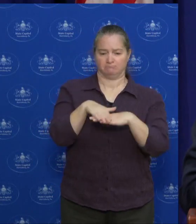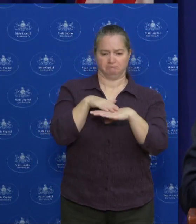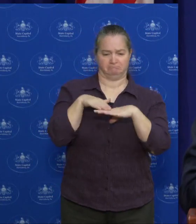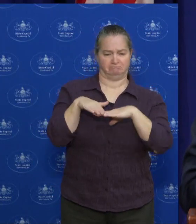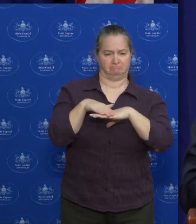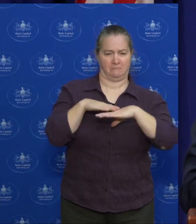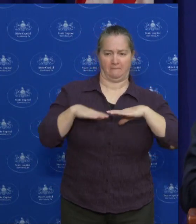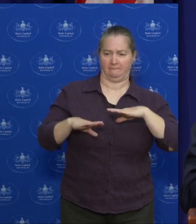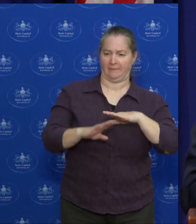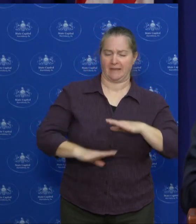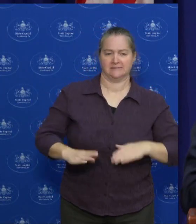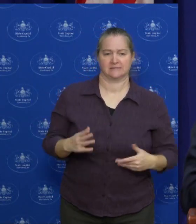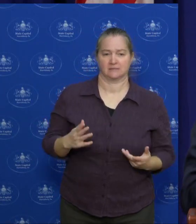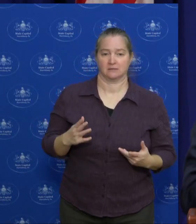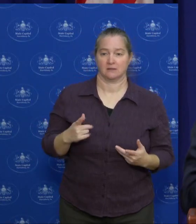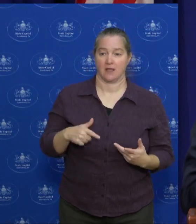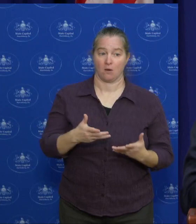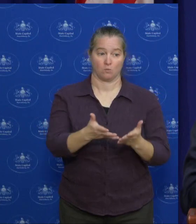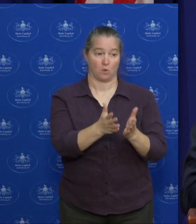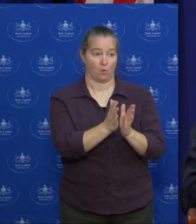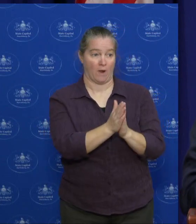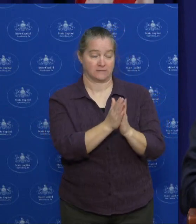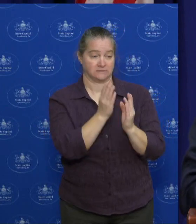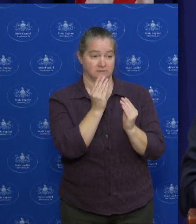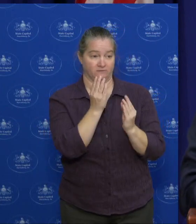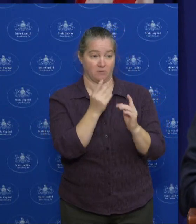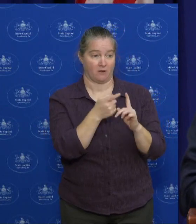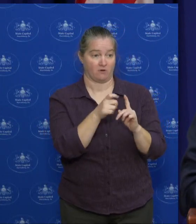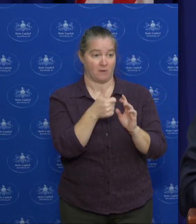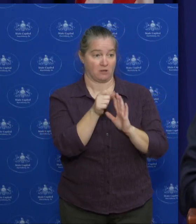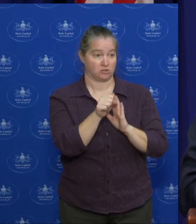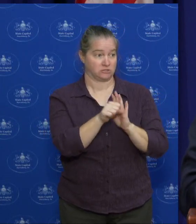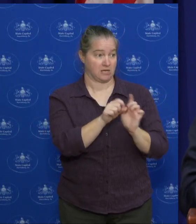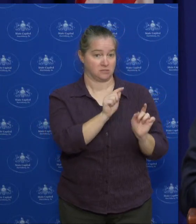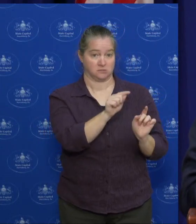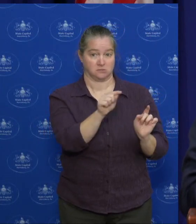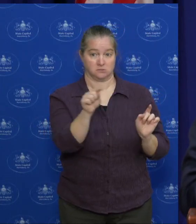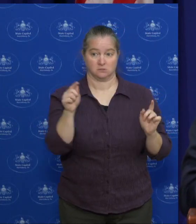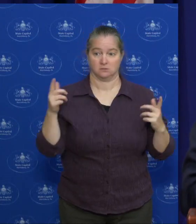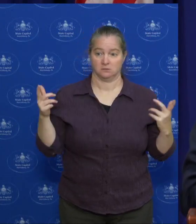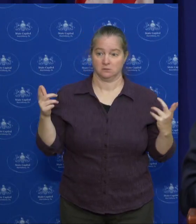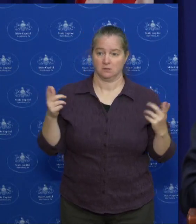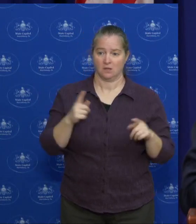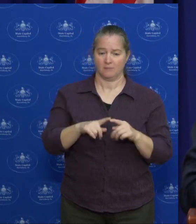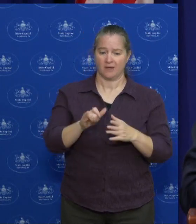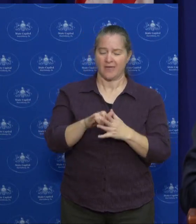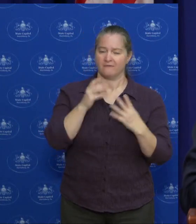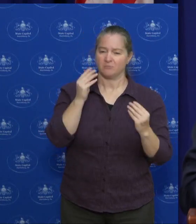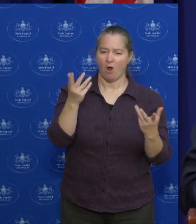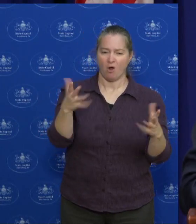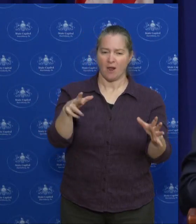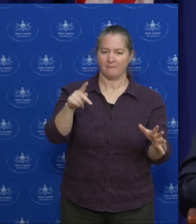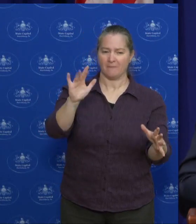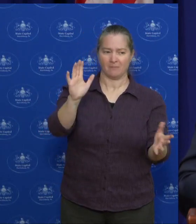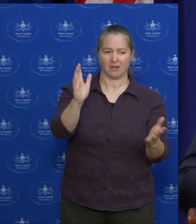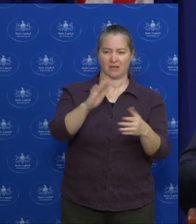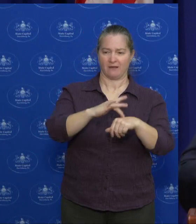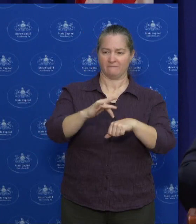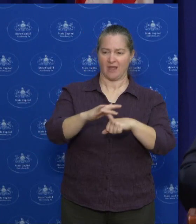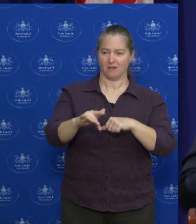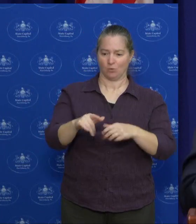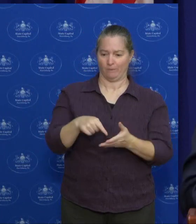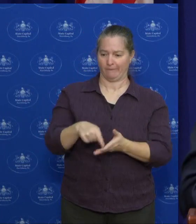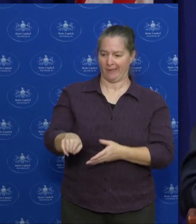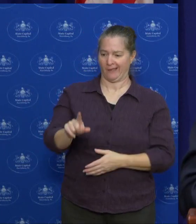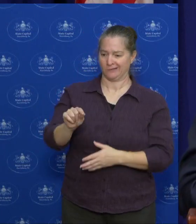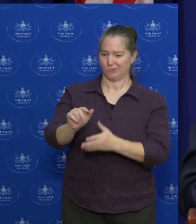basic. They request information from other states that is already publicly available for $20